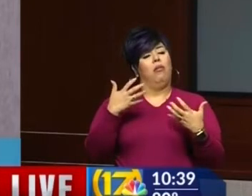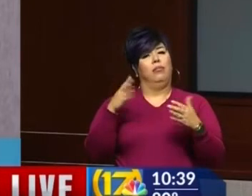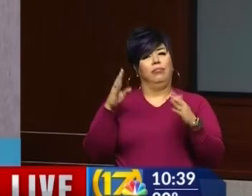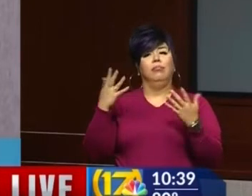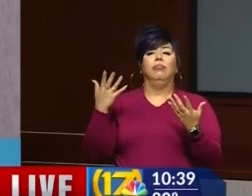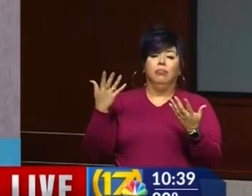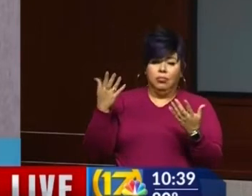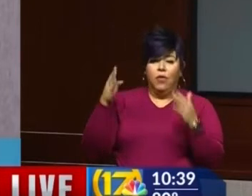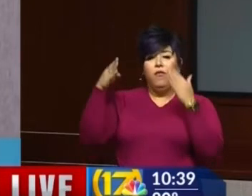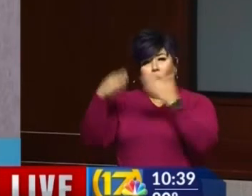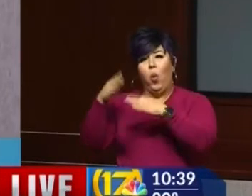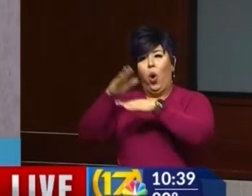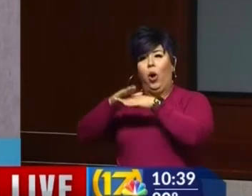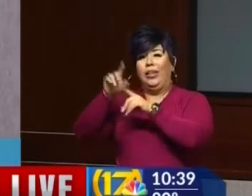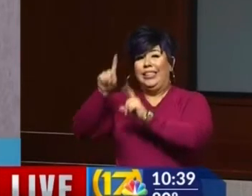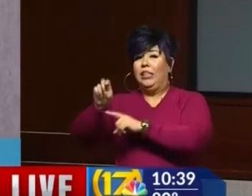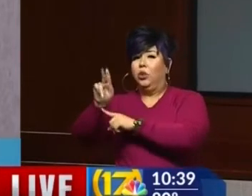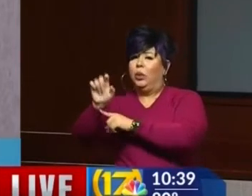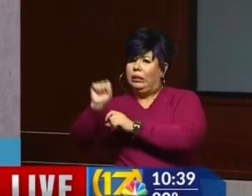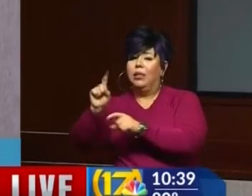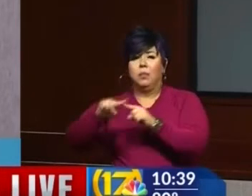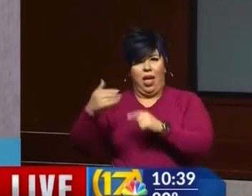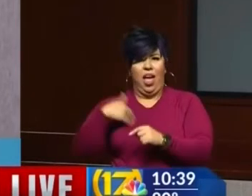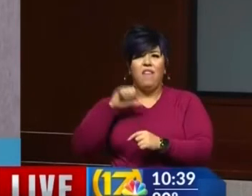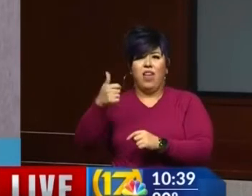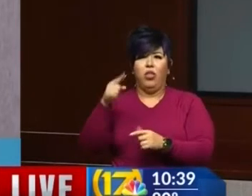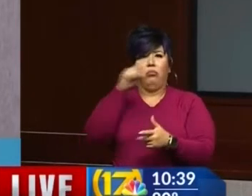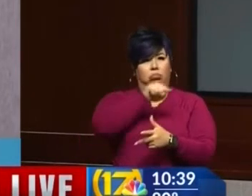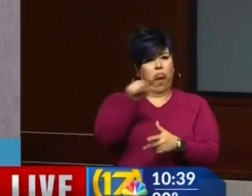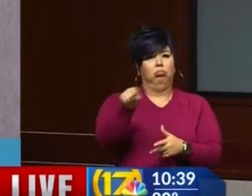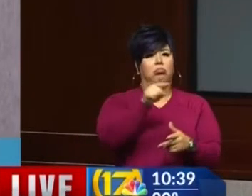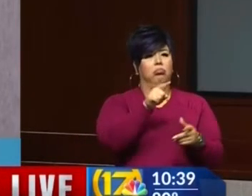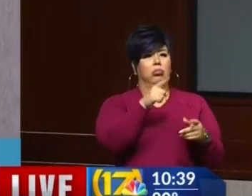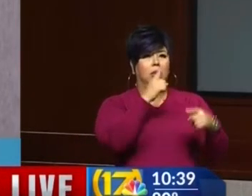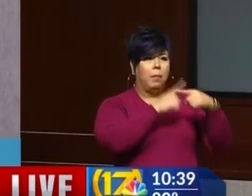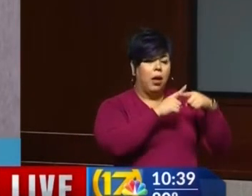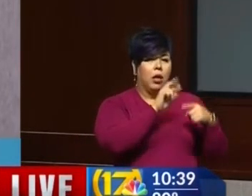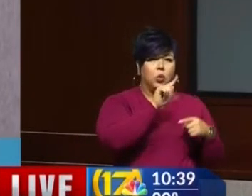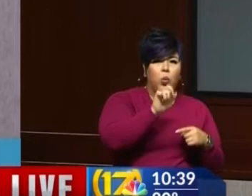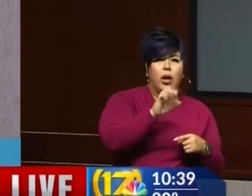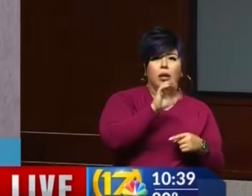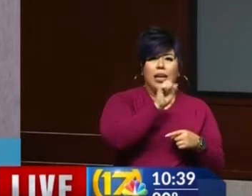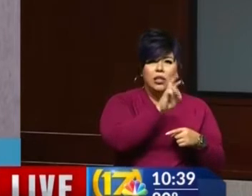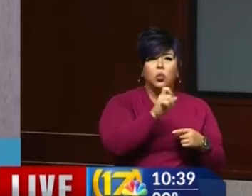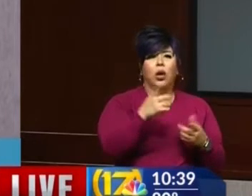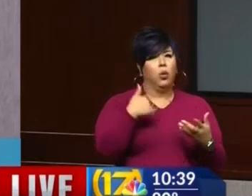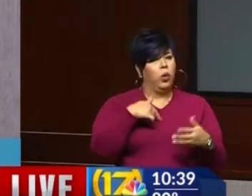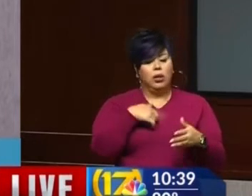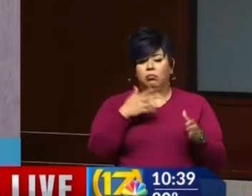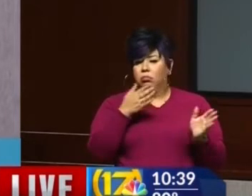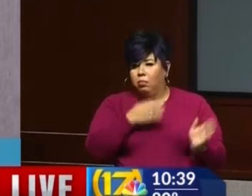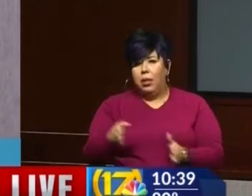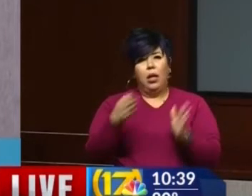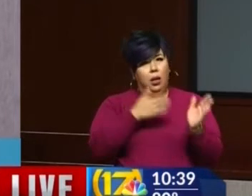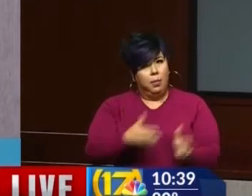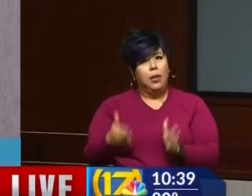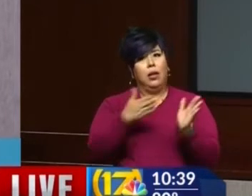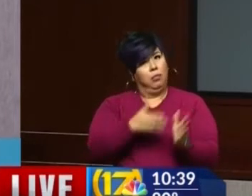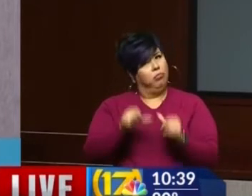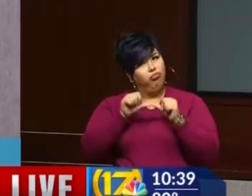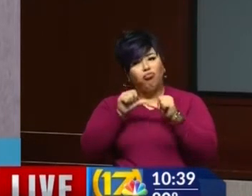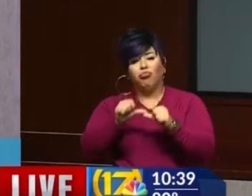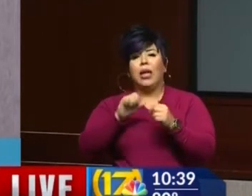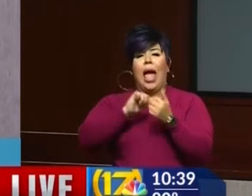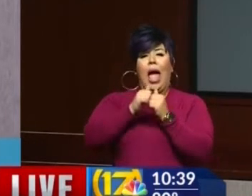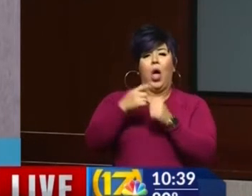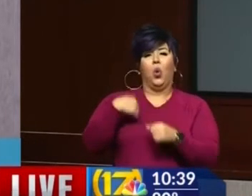focusing on getting testing rates up, but we'll be planning in the days and weeks ahead on how we